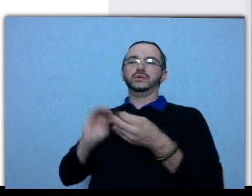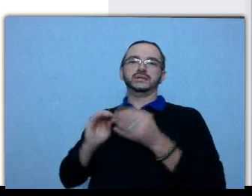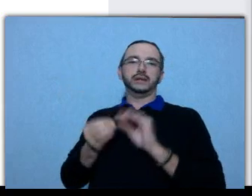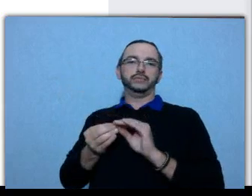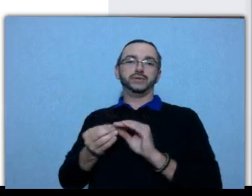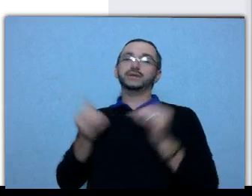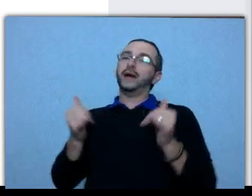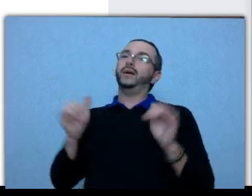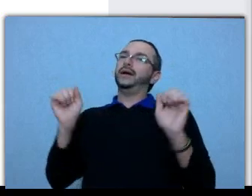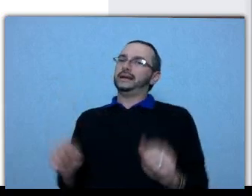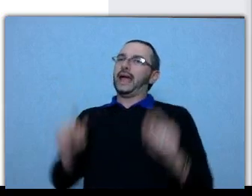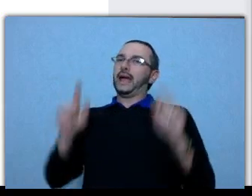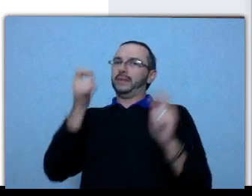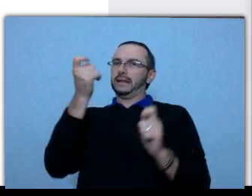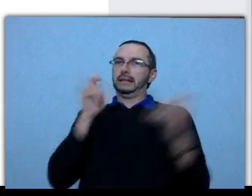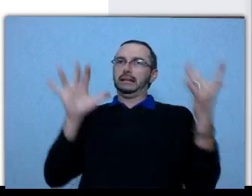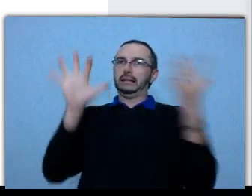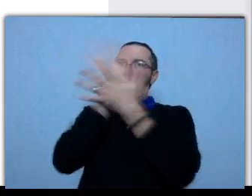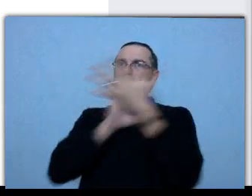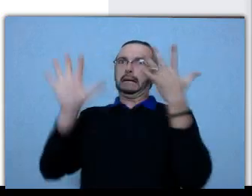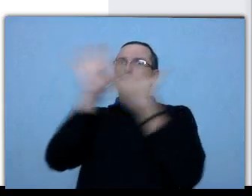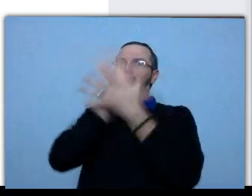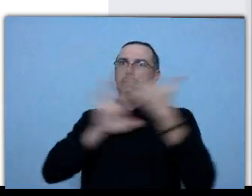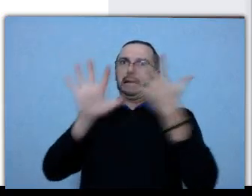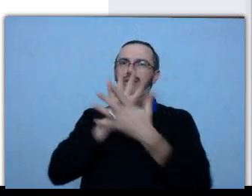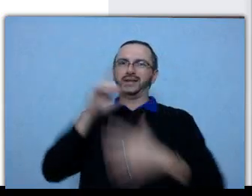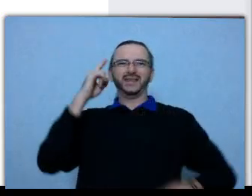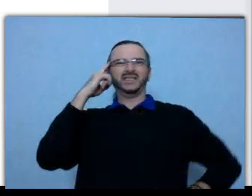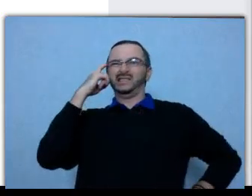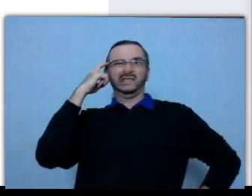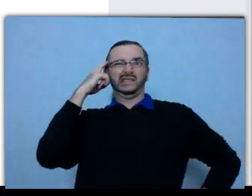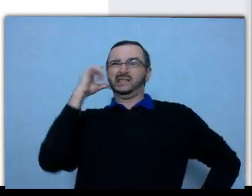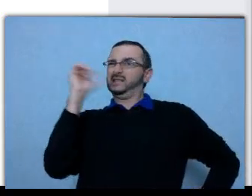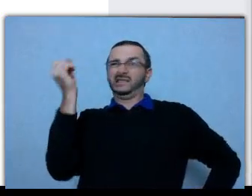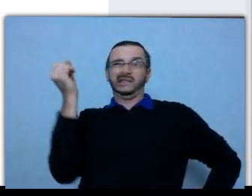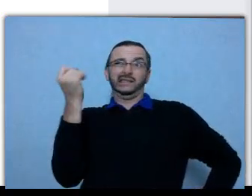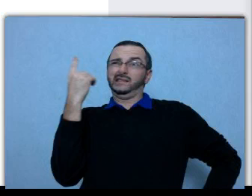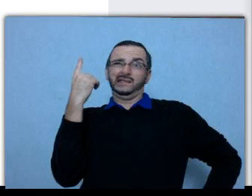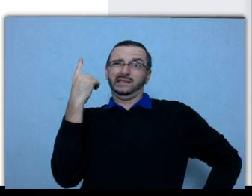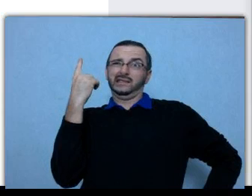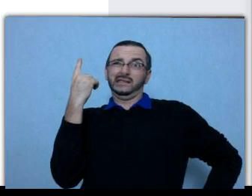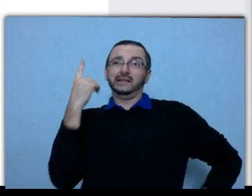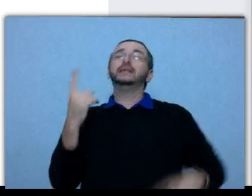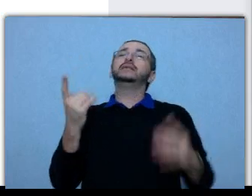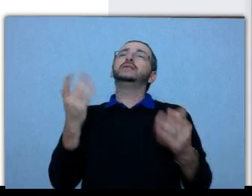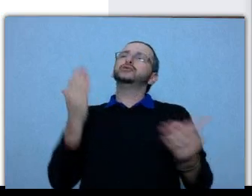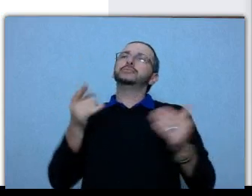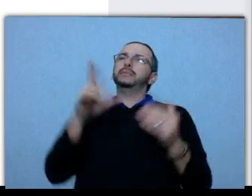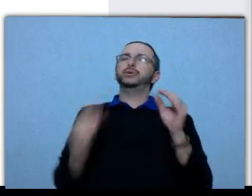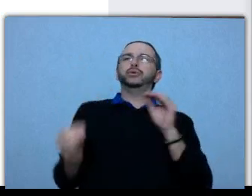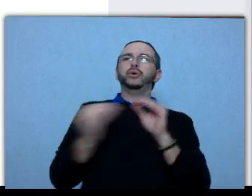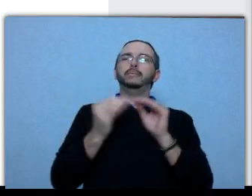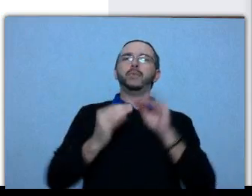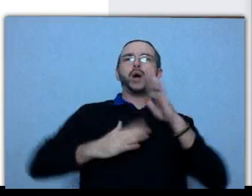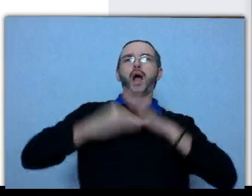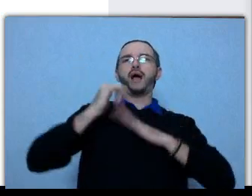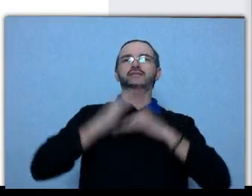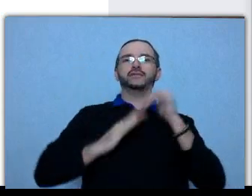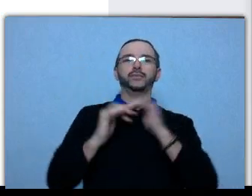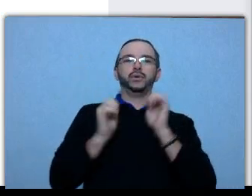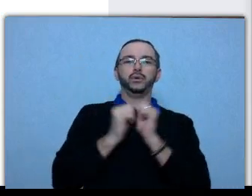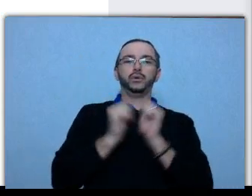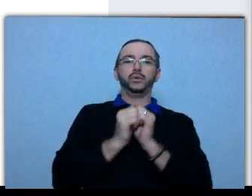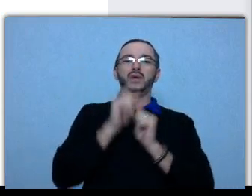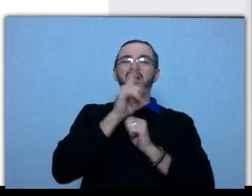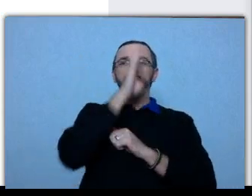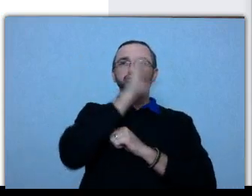little bit confusing. You guys might just be comfortable with looking at that and figuring out what number can go into